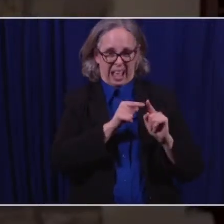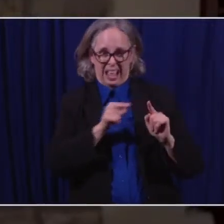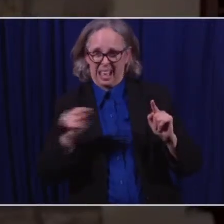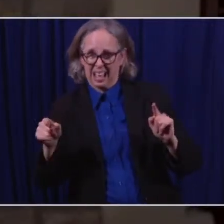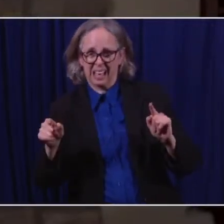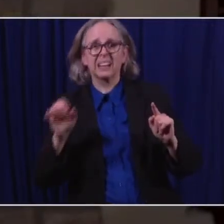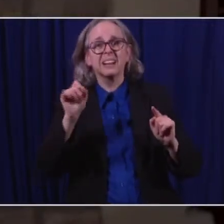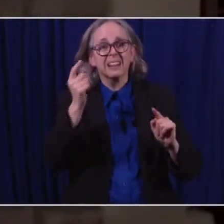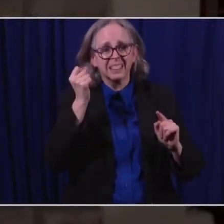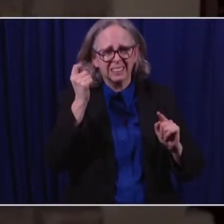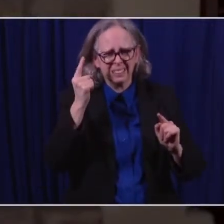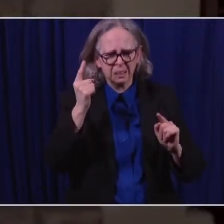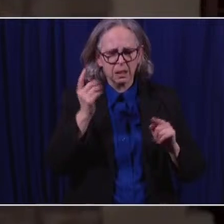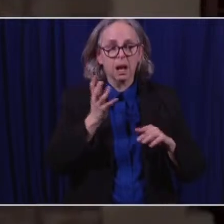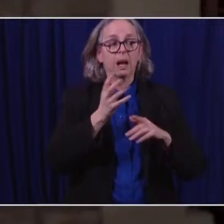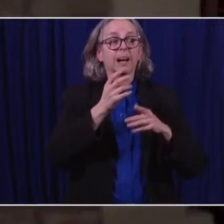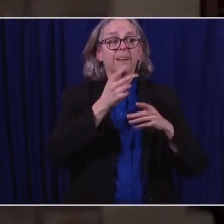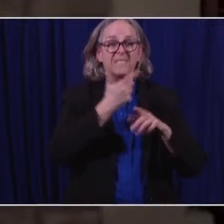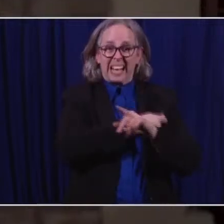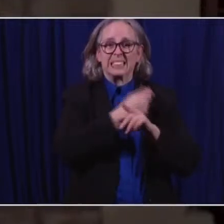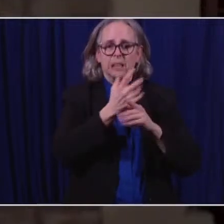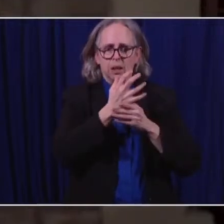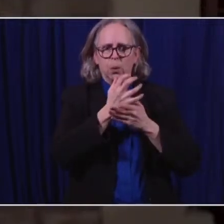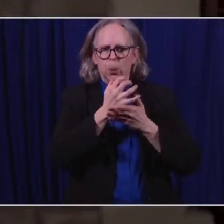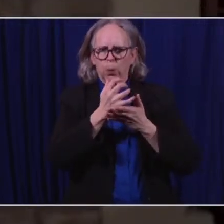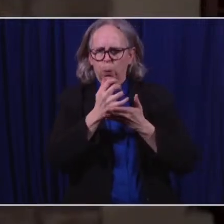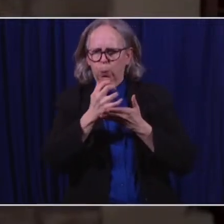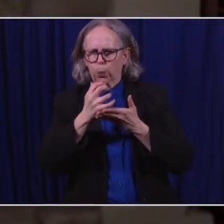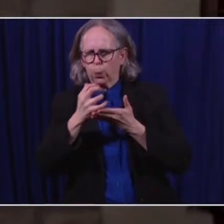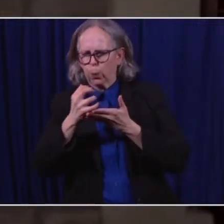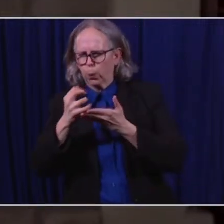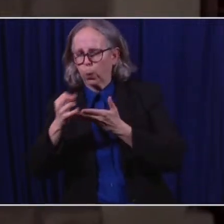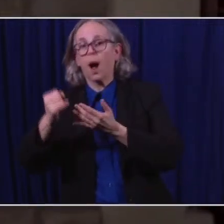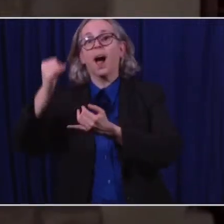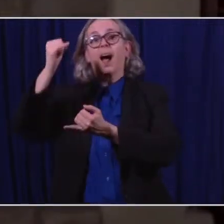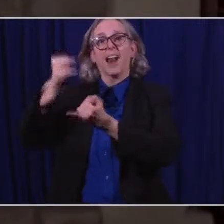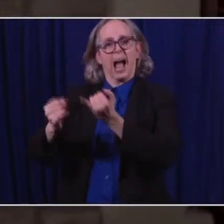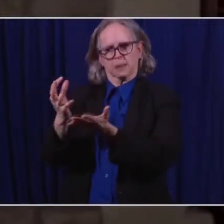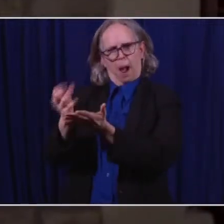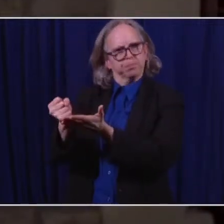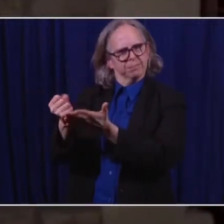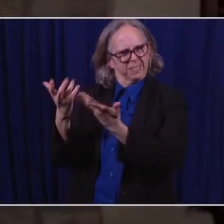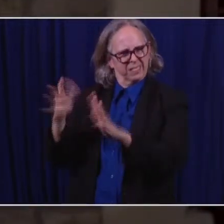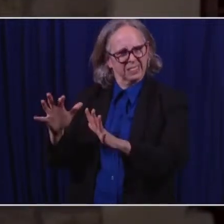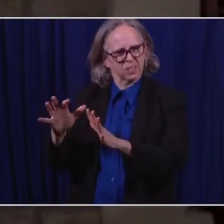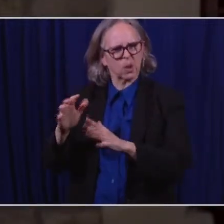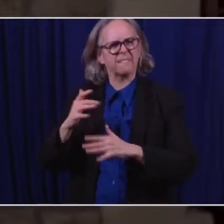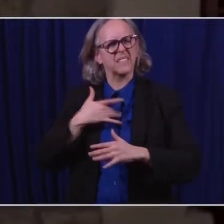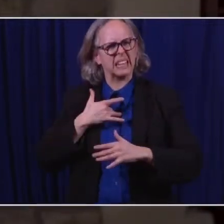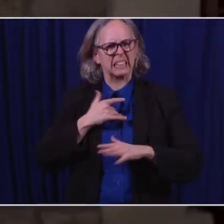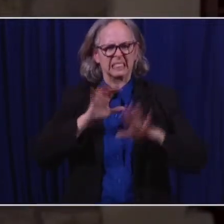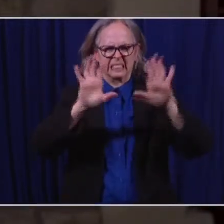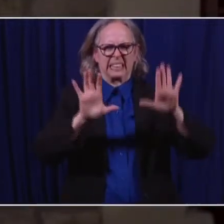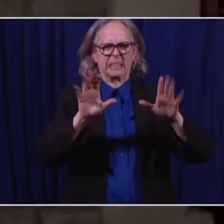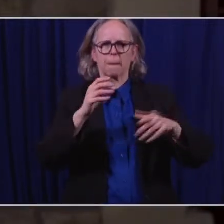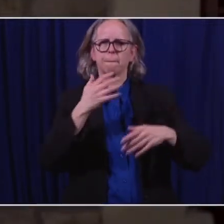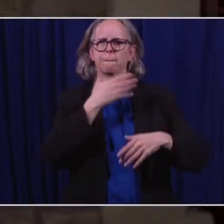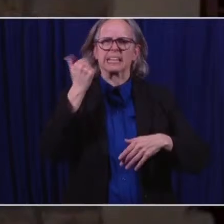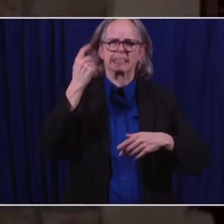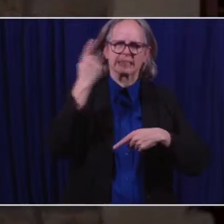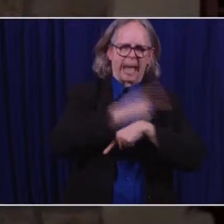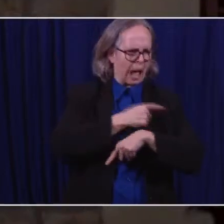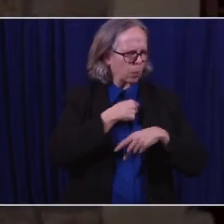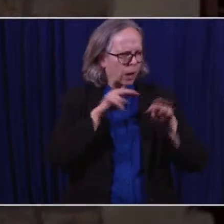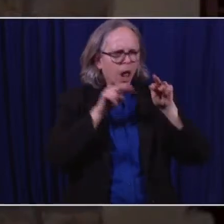batch totally, particularly for those who got it might be on Wednesday or on a Thursday. I believe that the